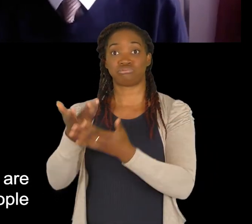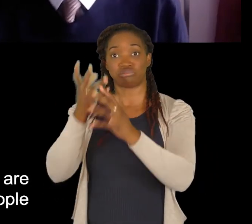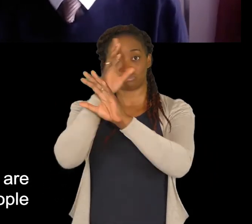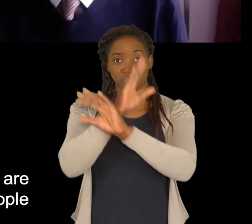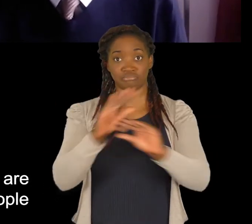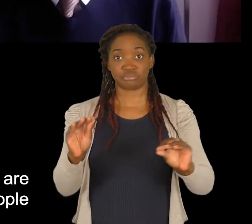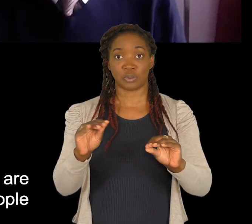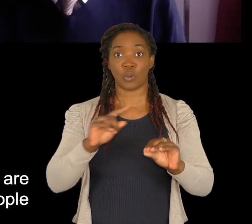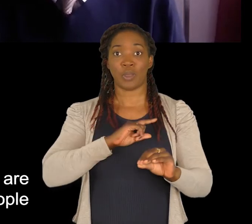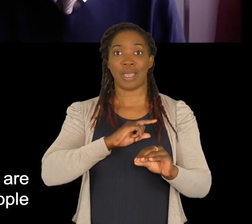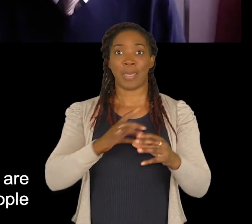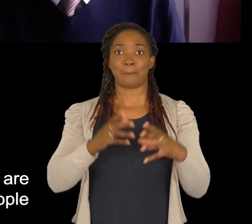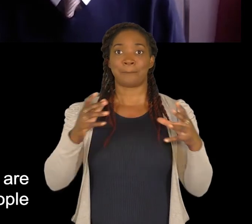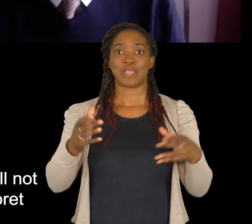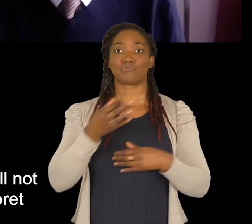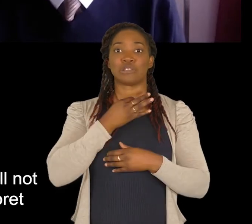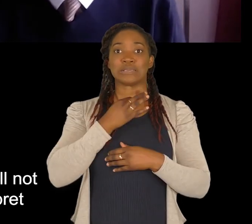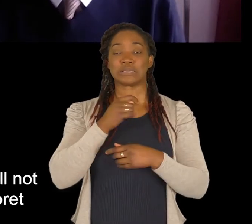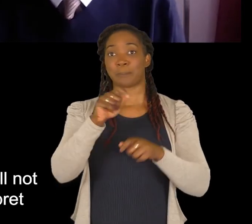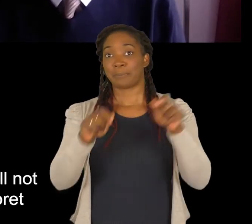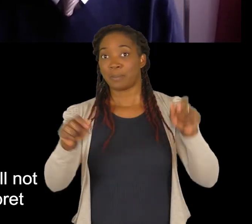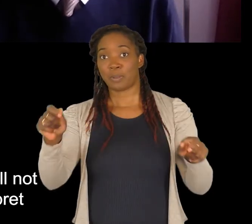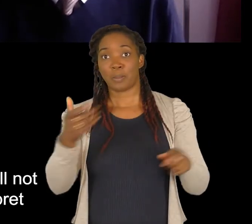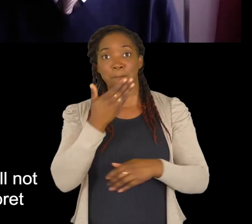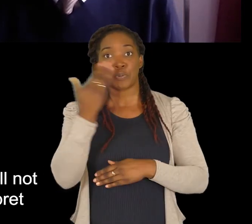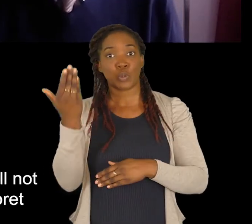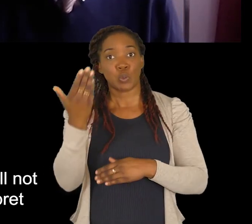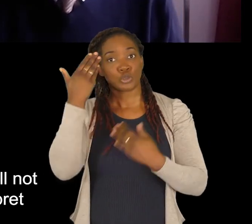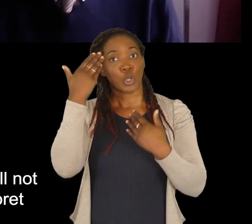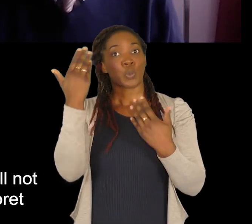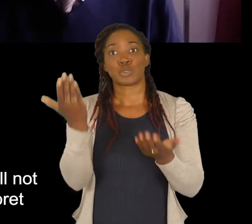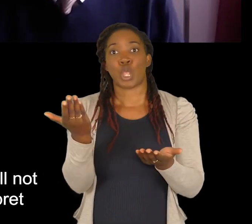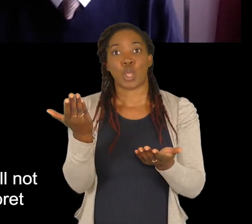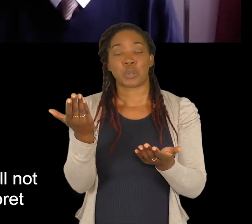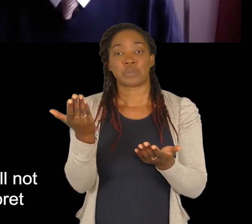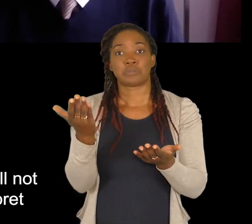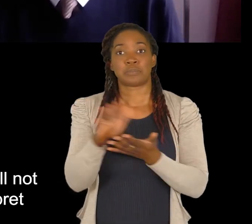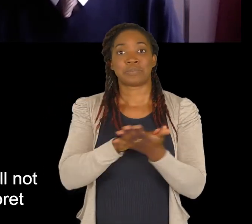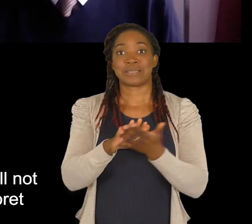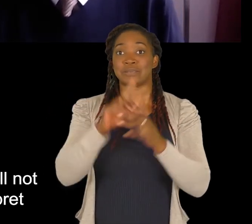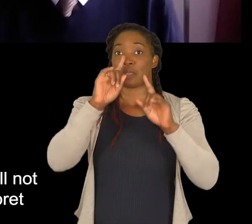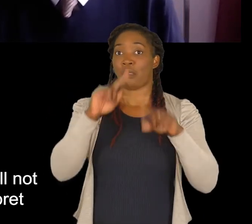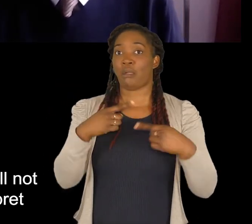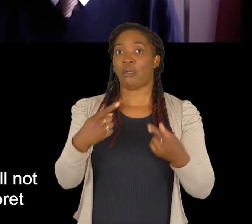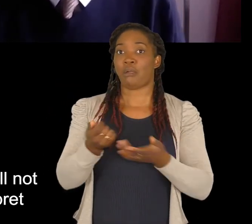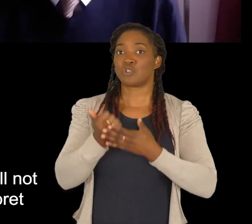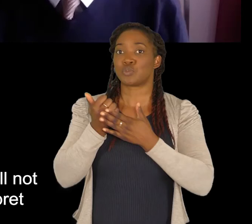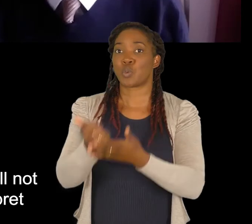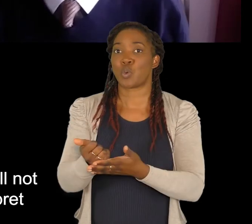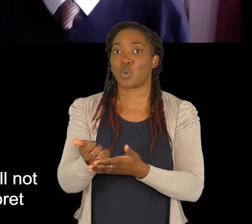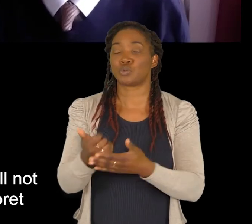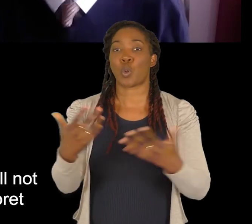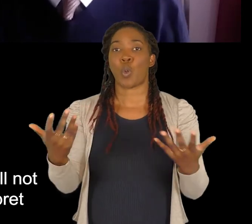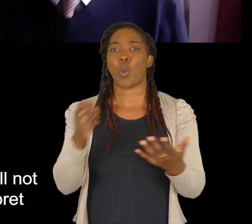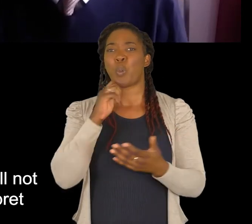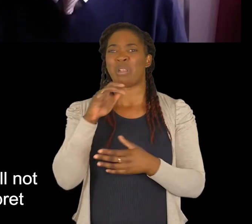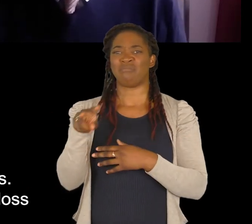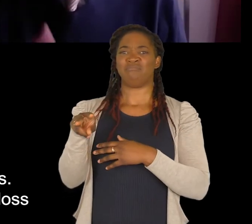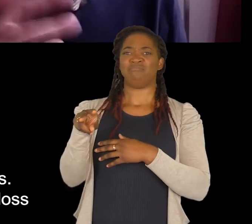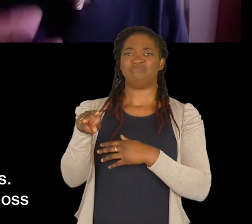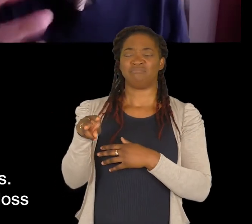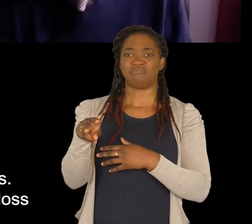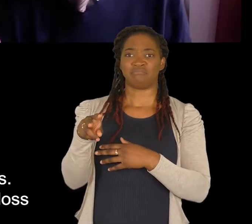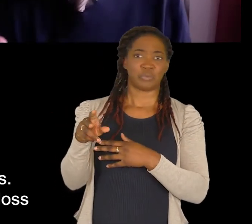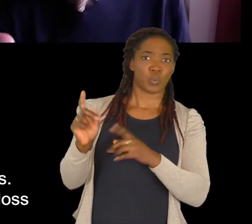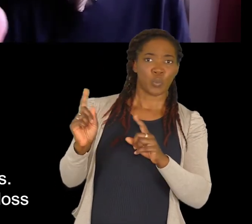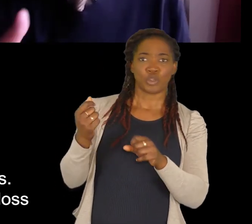Because the biggest risk you face is that if people don't know what your challenges are, they're not going to be able to support you, or they will misinterpret